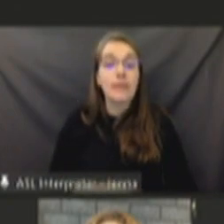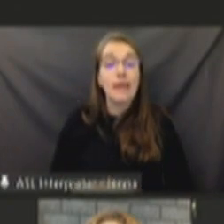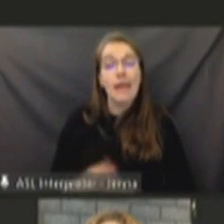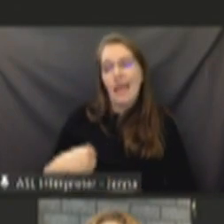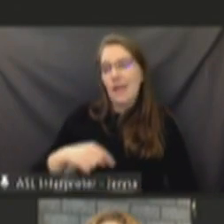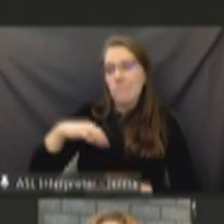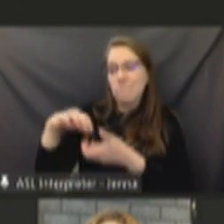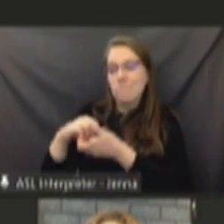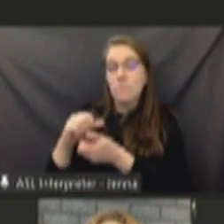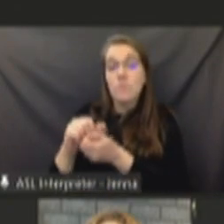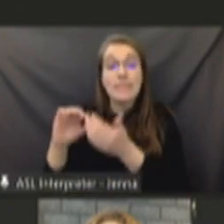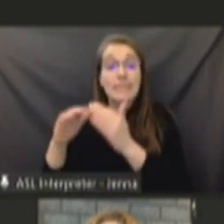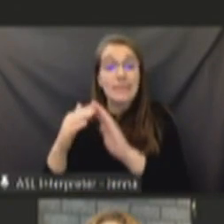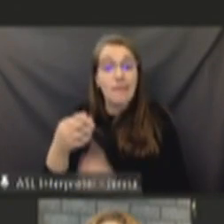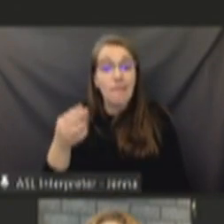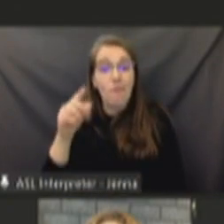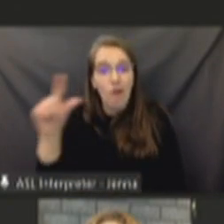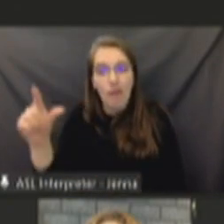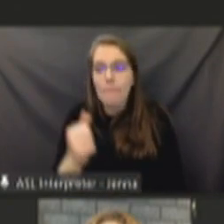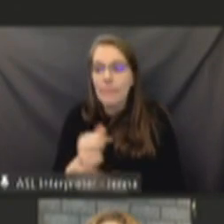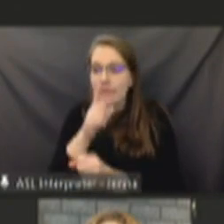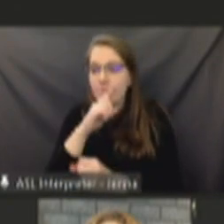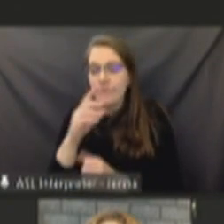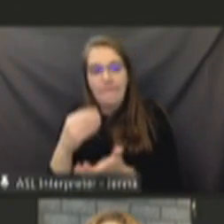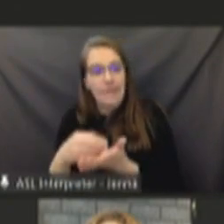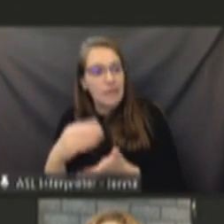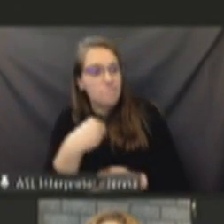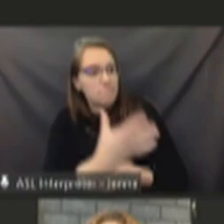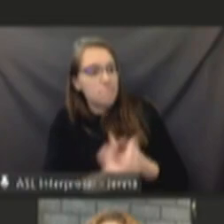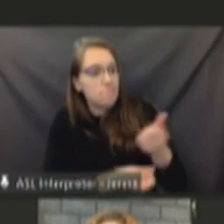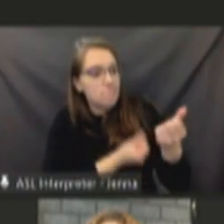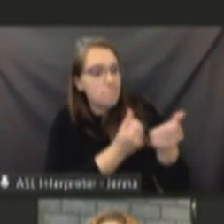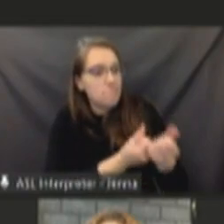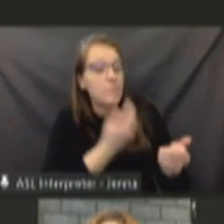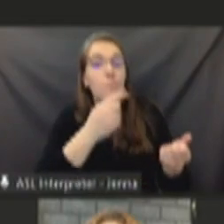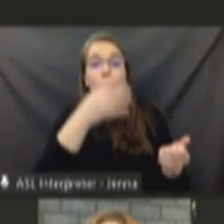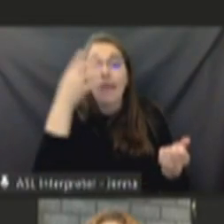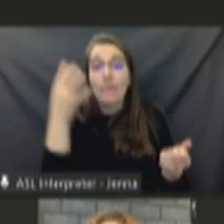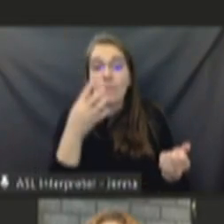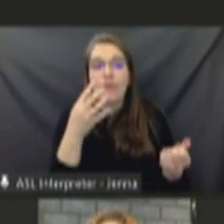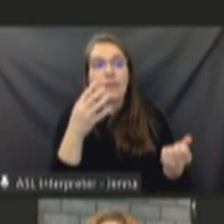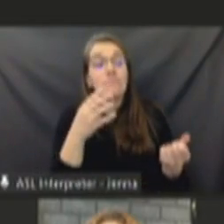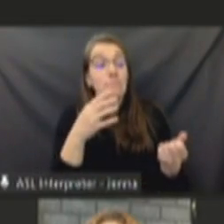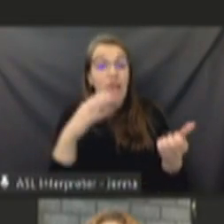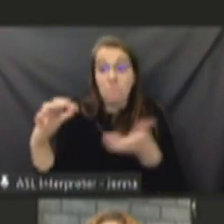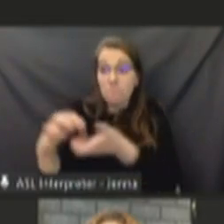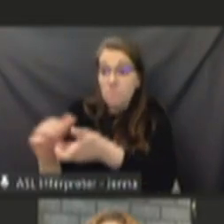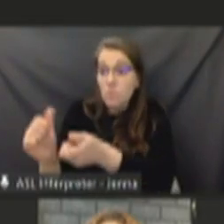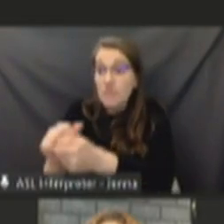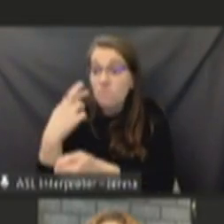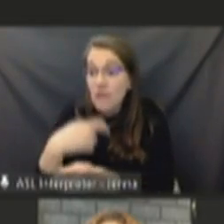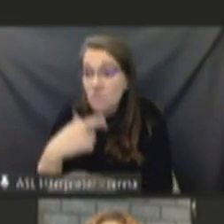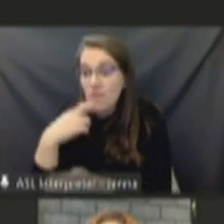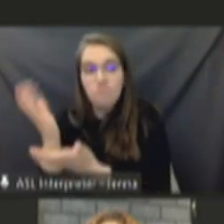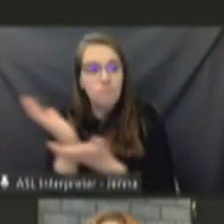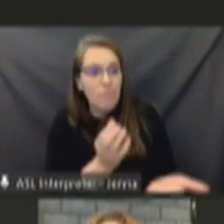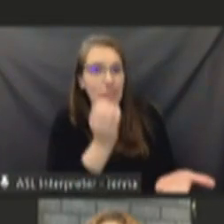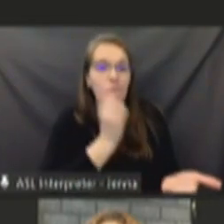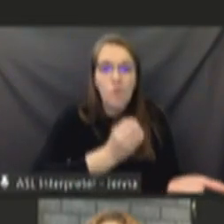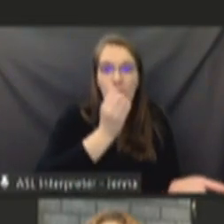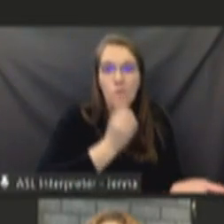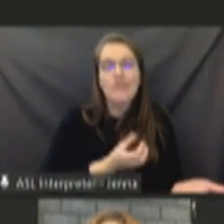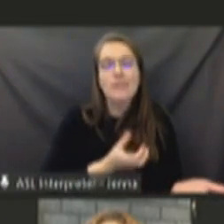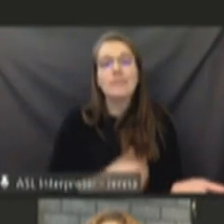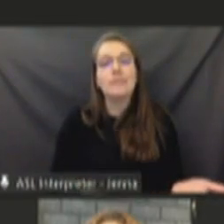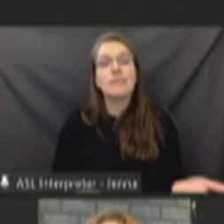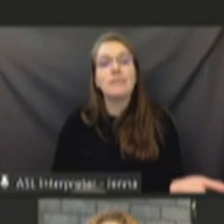funding to immigrant serving organizations so that they could partner with restaurants and do food deliveries that were, again,